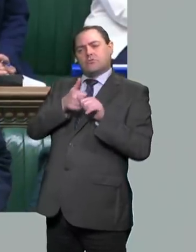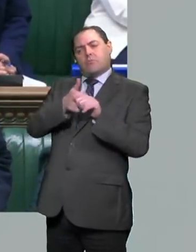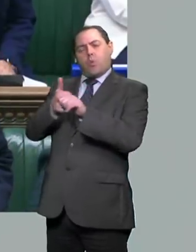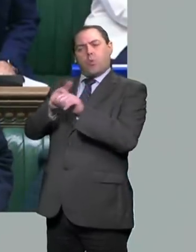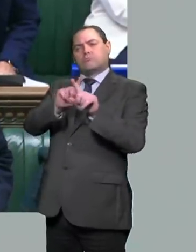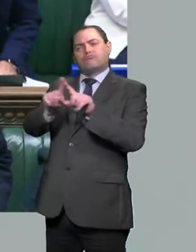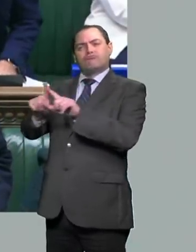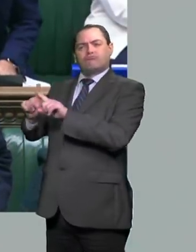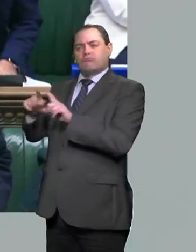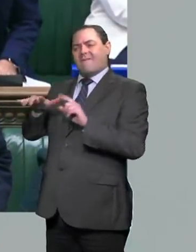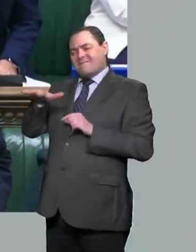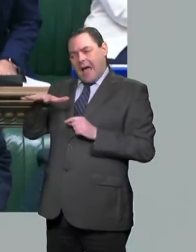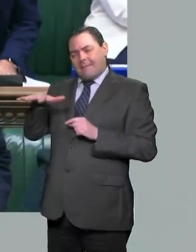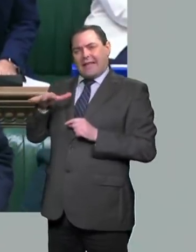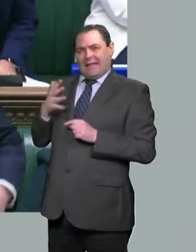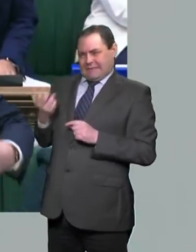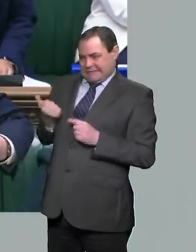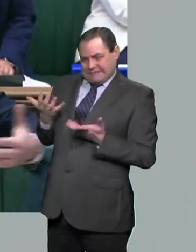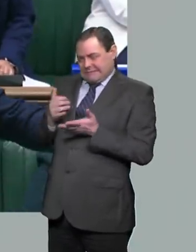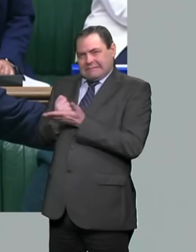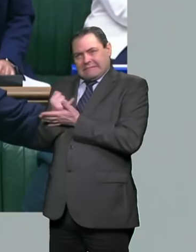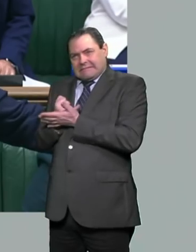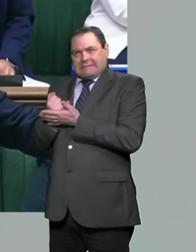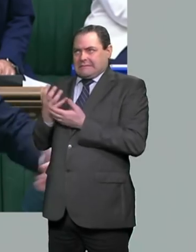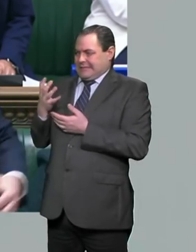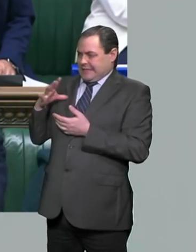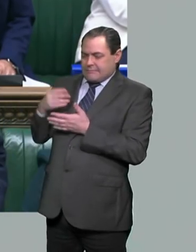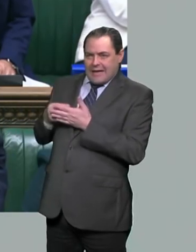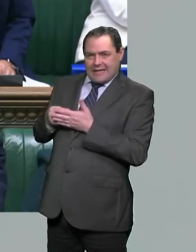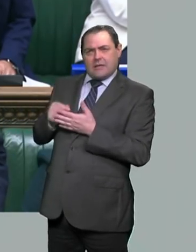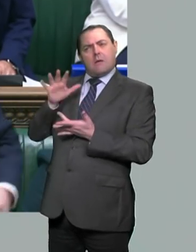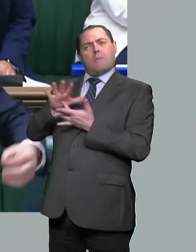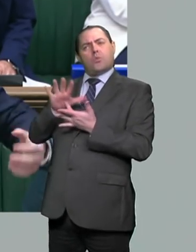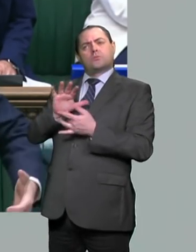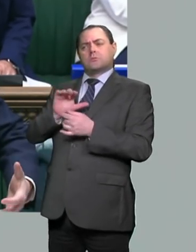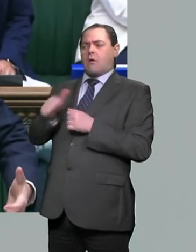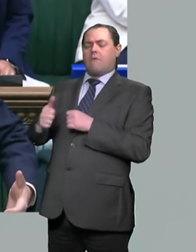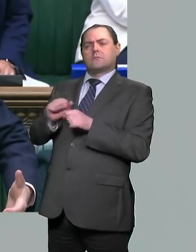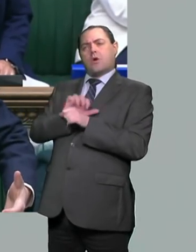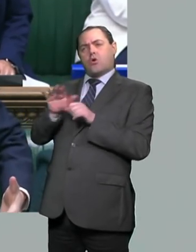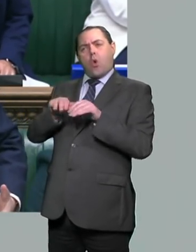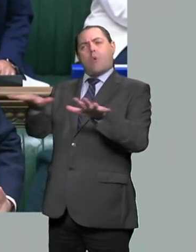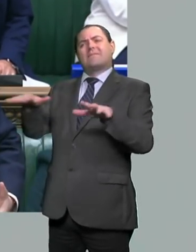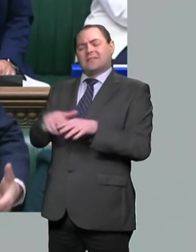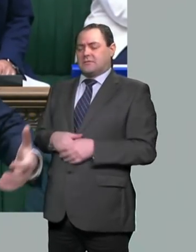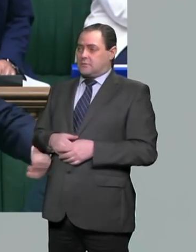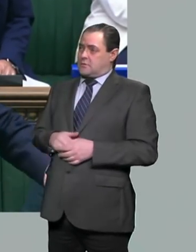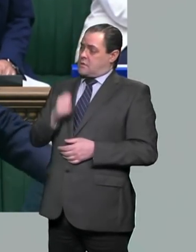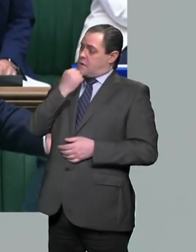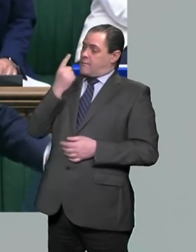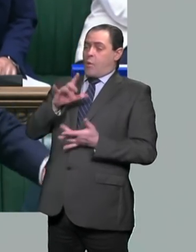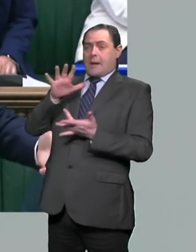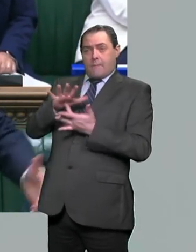financial help for families in hardship this year, and it's absolutely vital after the pandemic. But the most important thing is to have